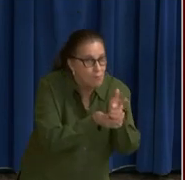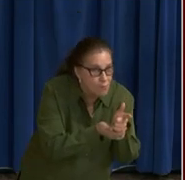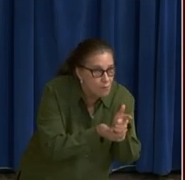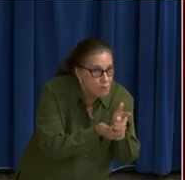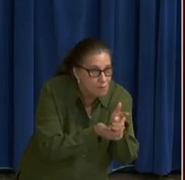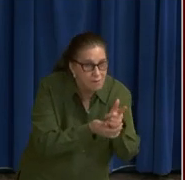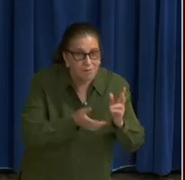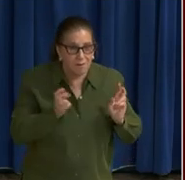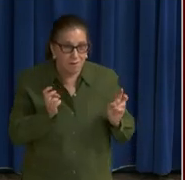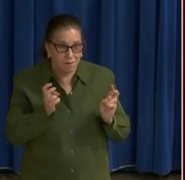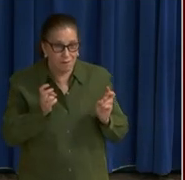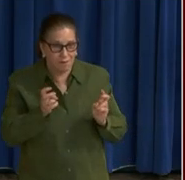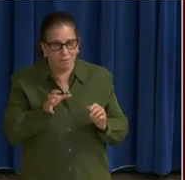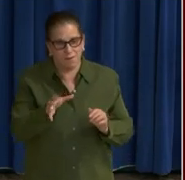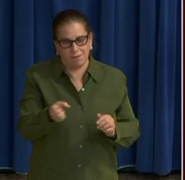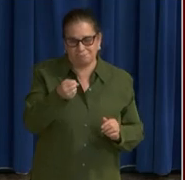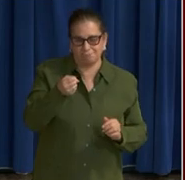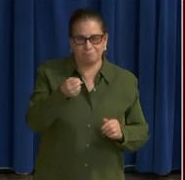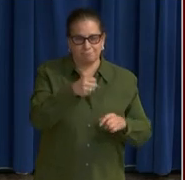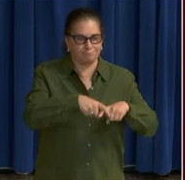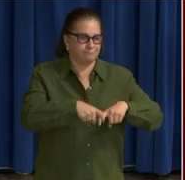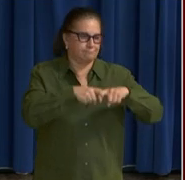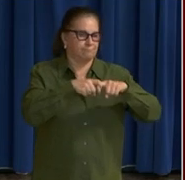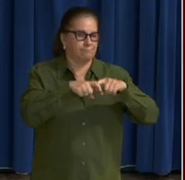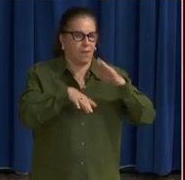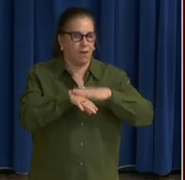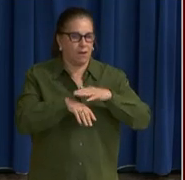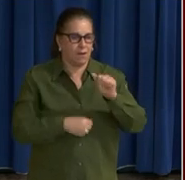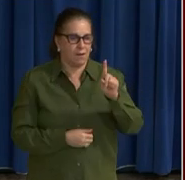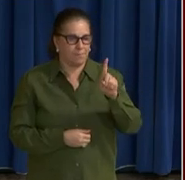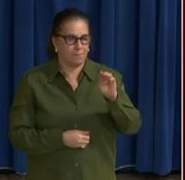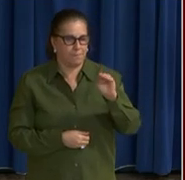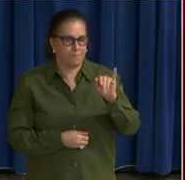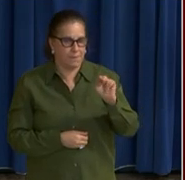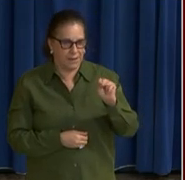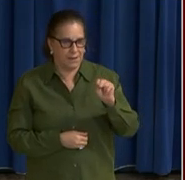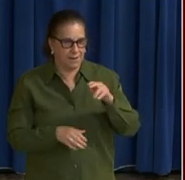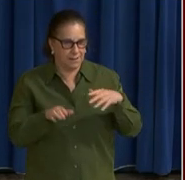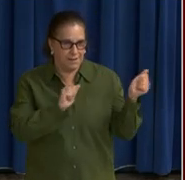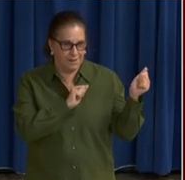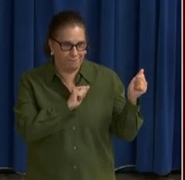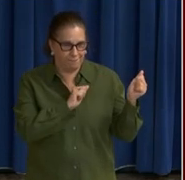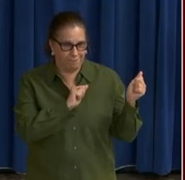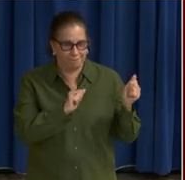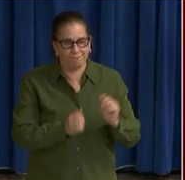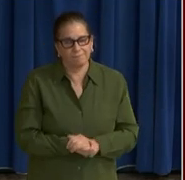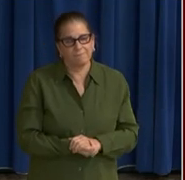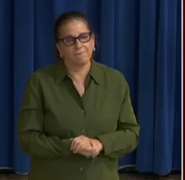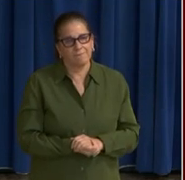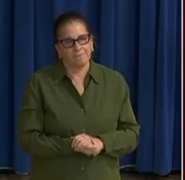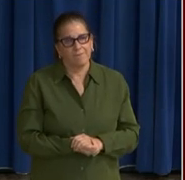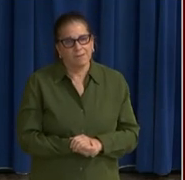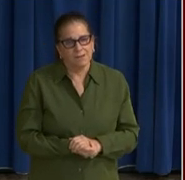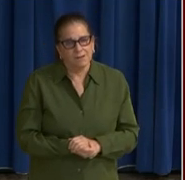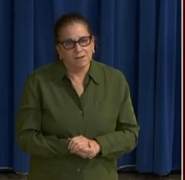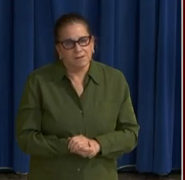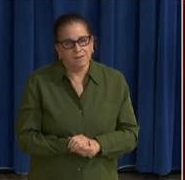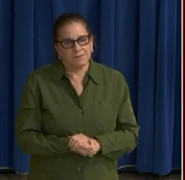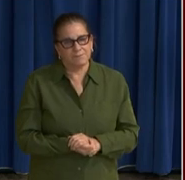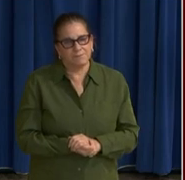and circumstances surrounding the use of force by our member. I did indicate that a second